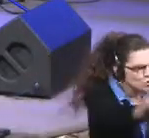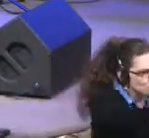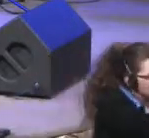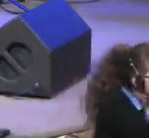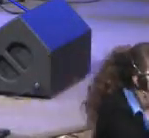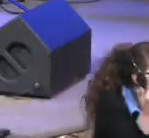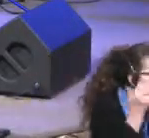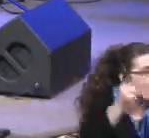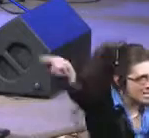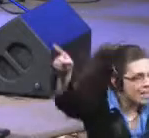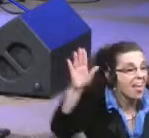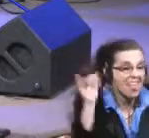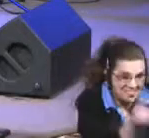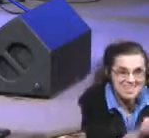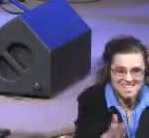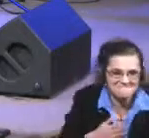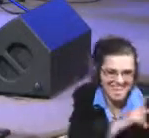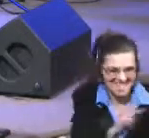my king.